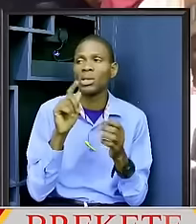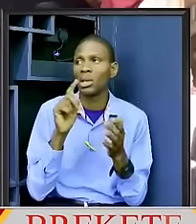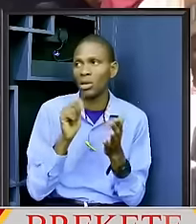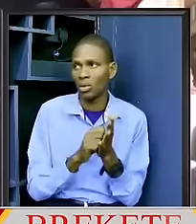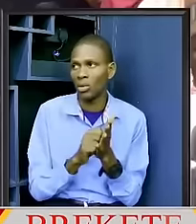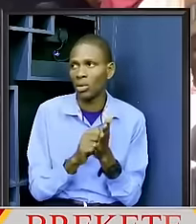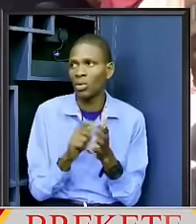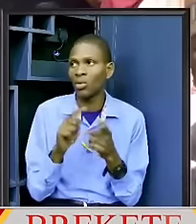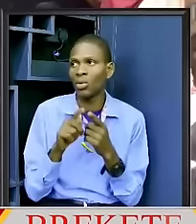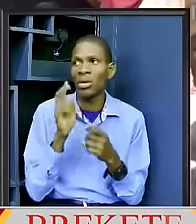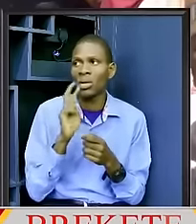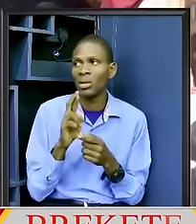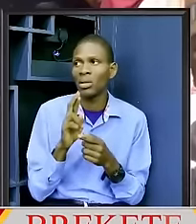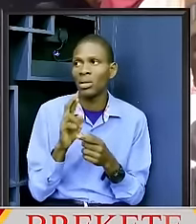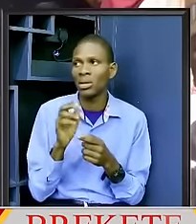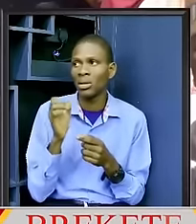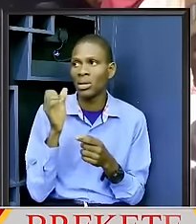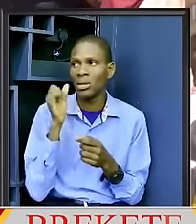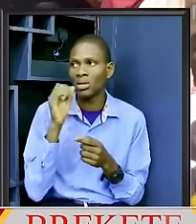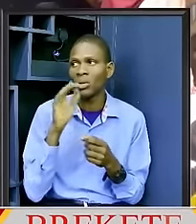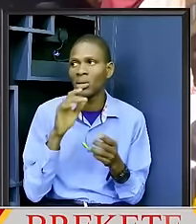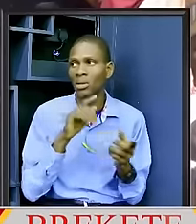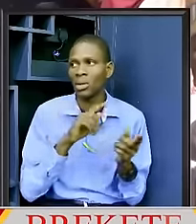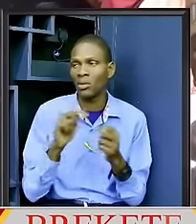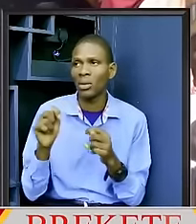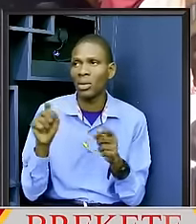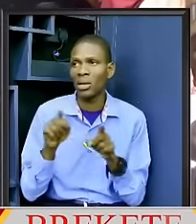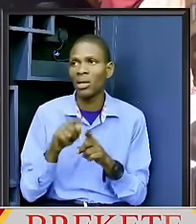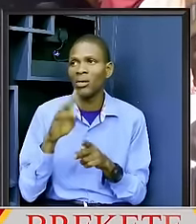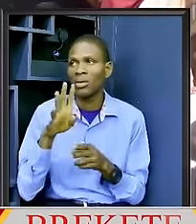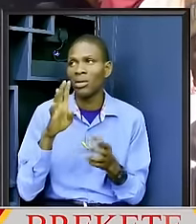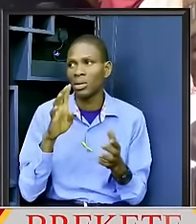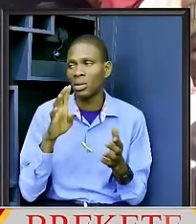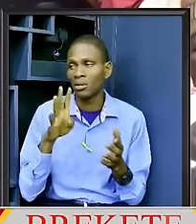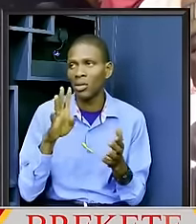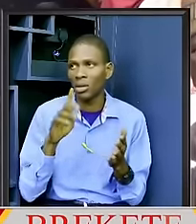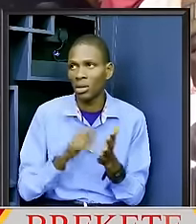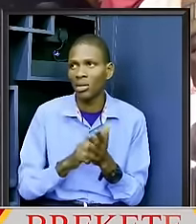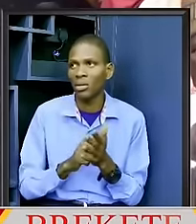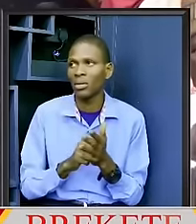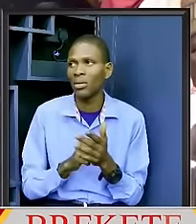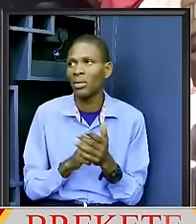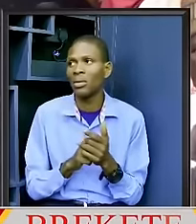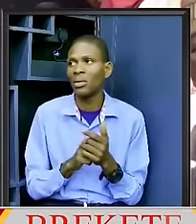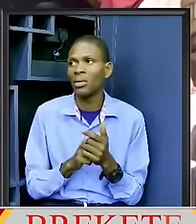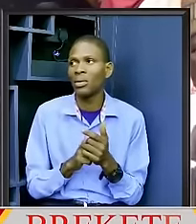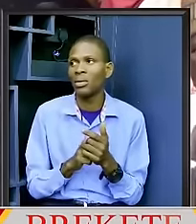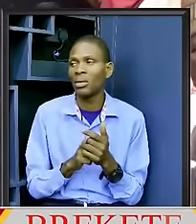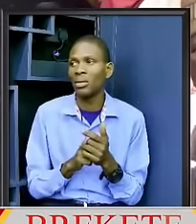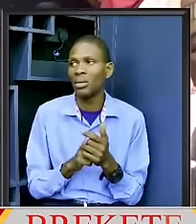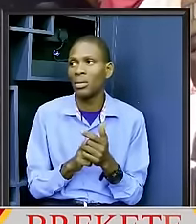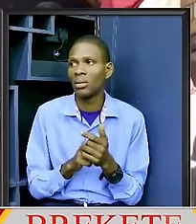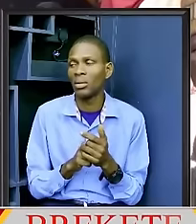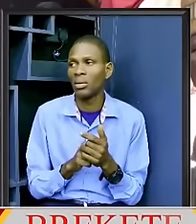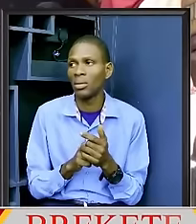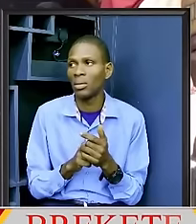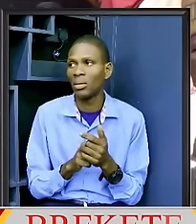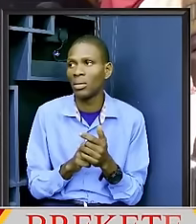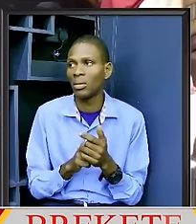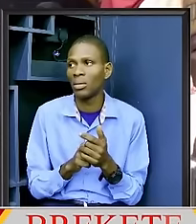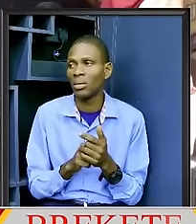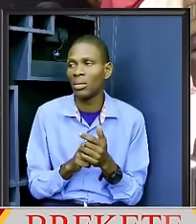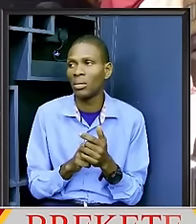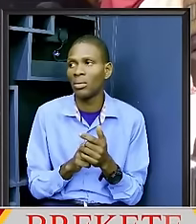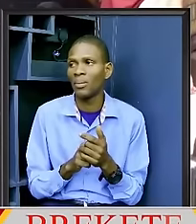20,000 mm-hmm. to her, yes, she will transfer like 4,000 to ooh, the company. Oh, editing. Yes.